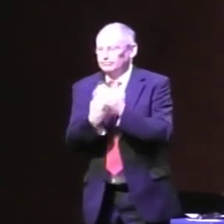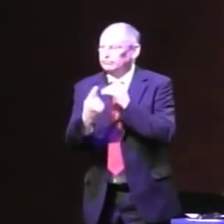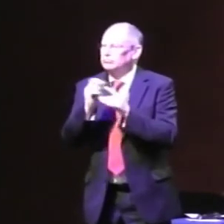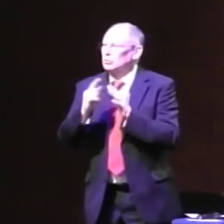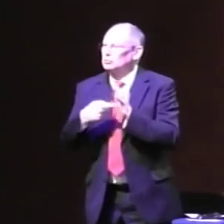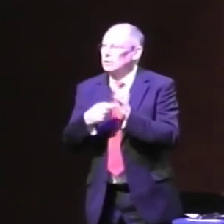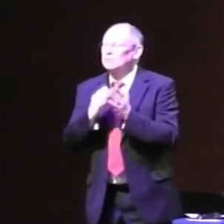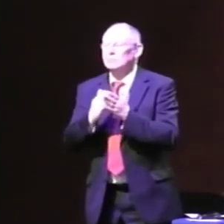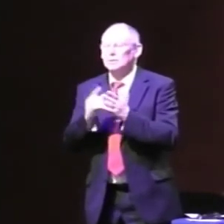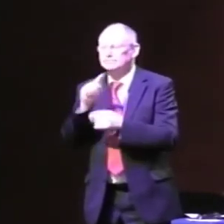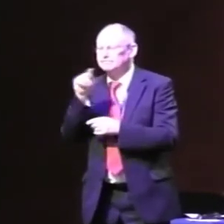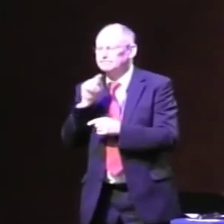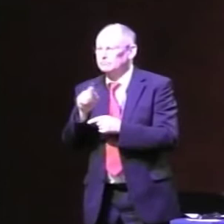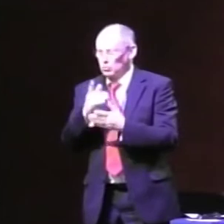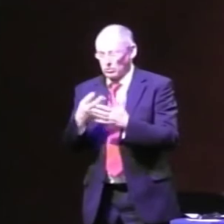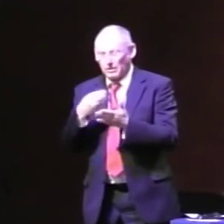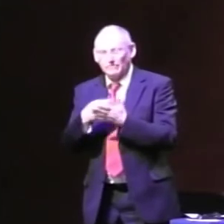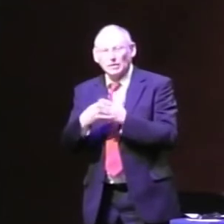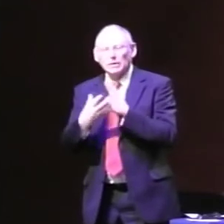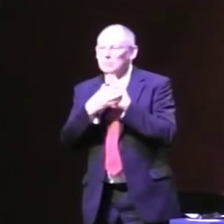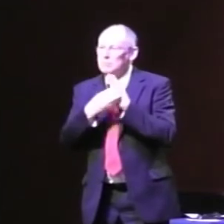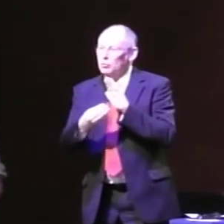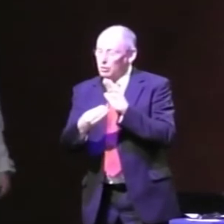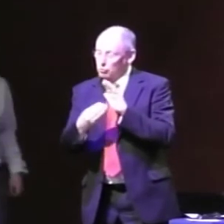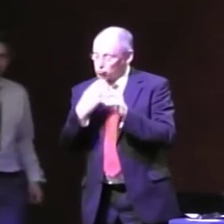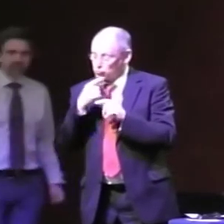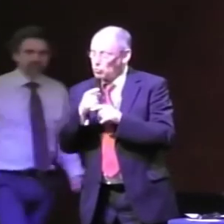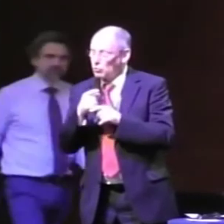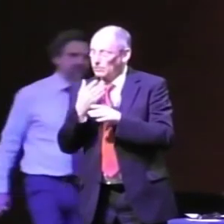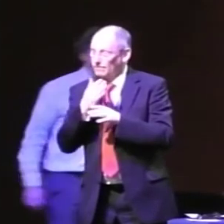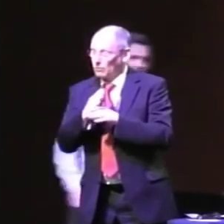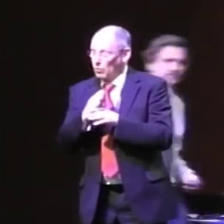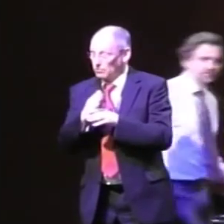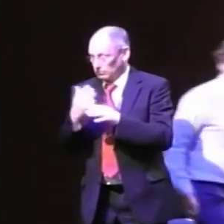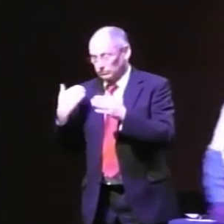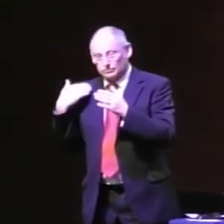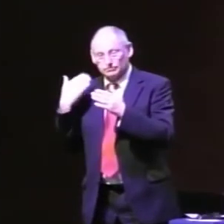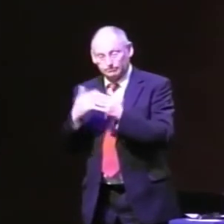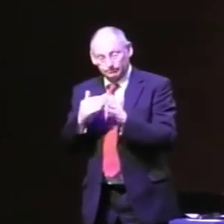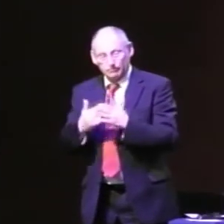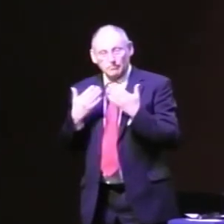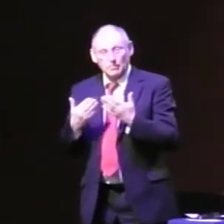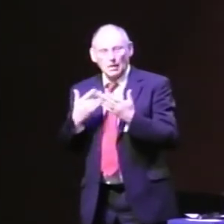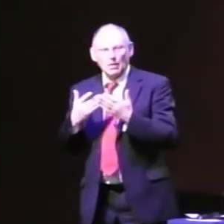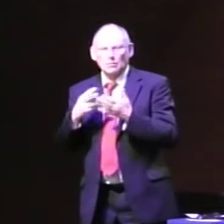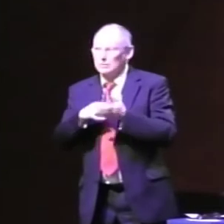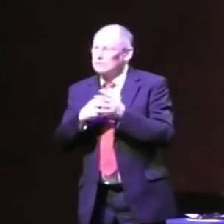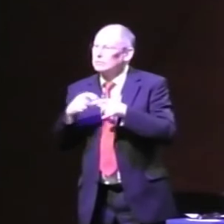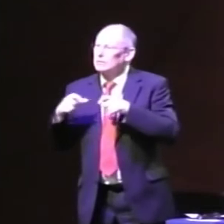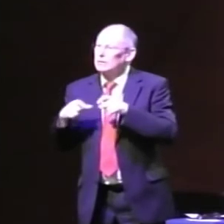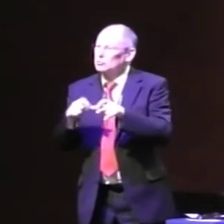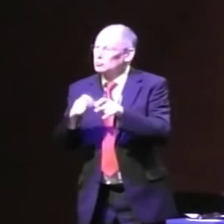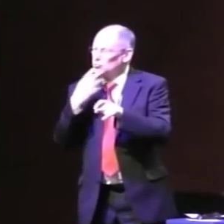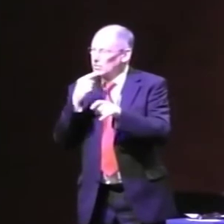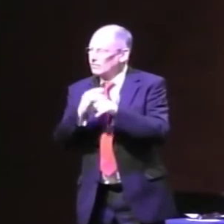into question this whole funding model as it has been used from its inception to present and plans to continue using